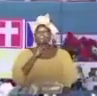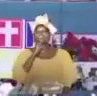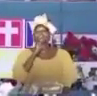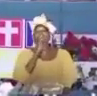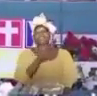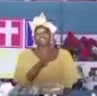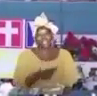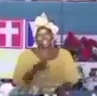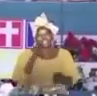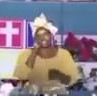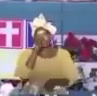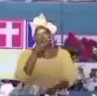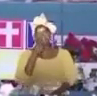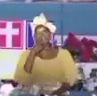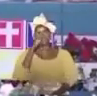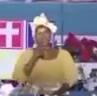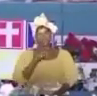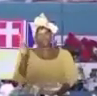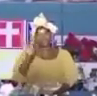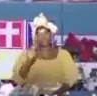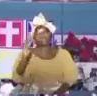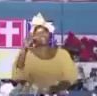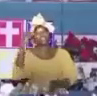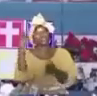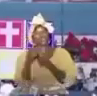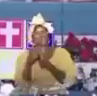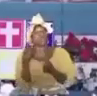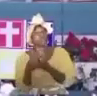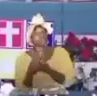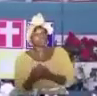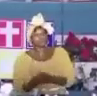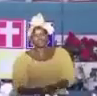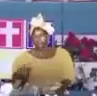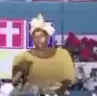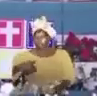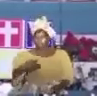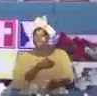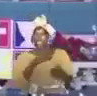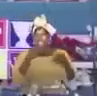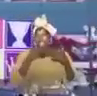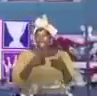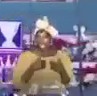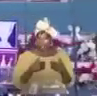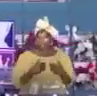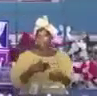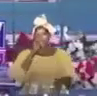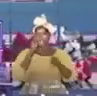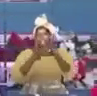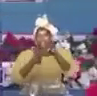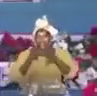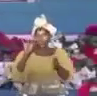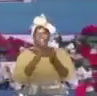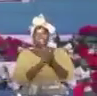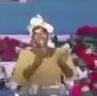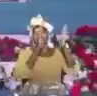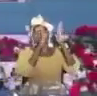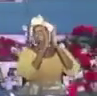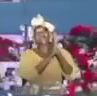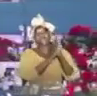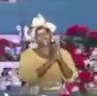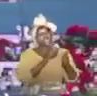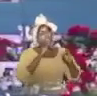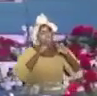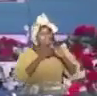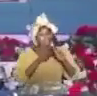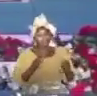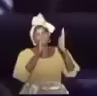word compliancy of your prayer. This, we have a generation of prayerful people, but most people